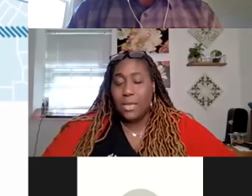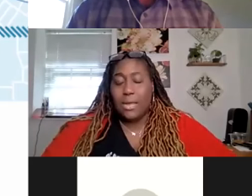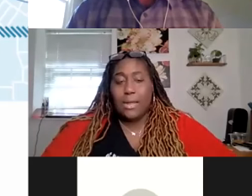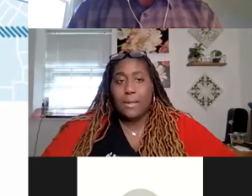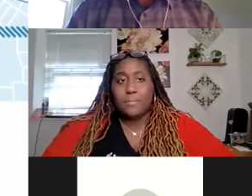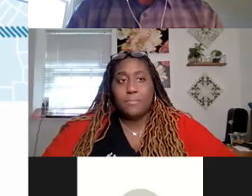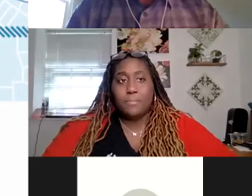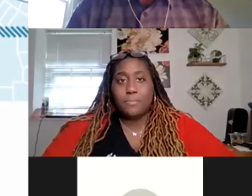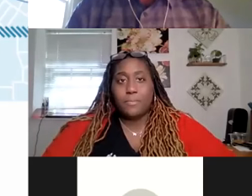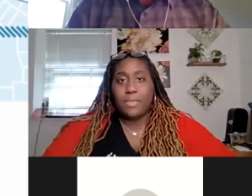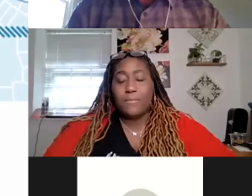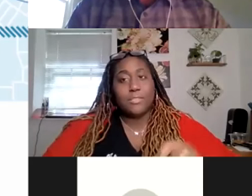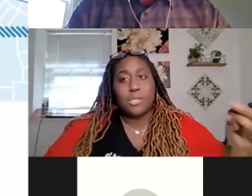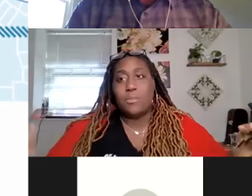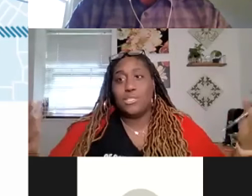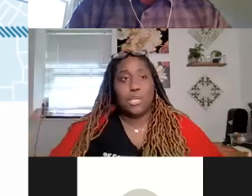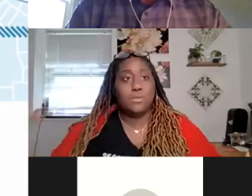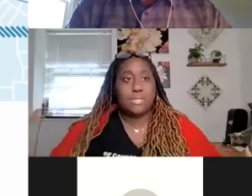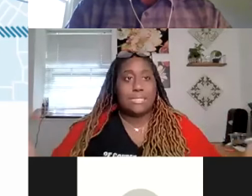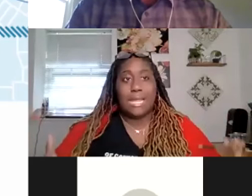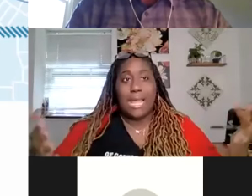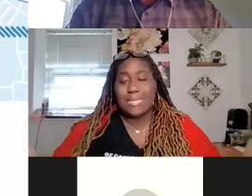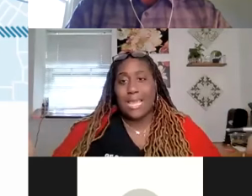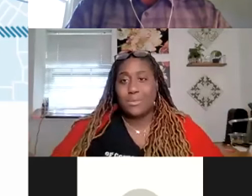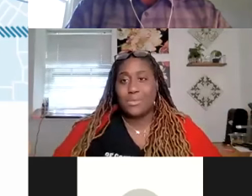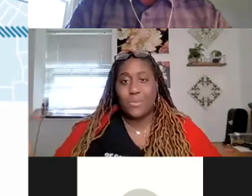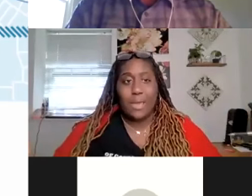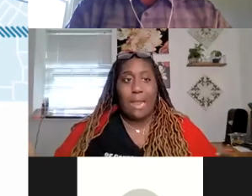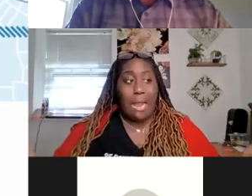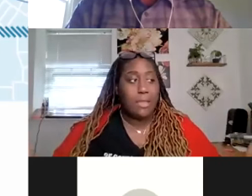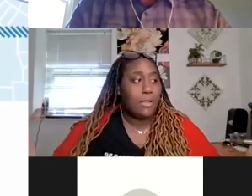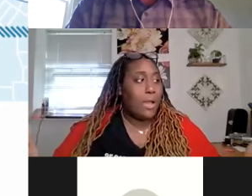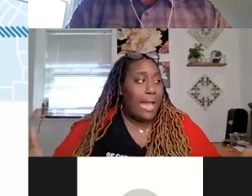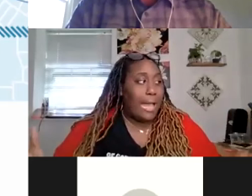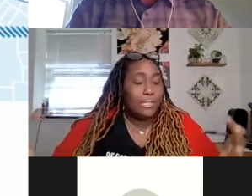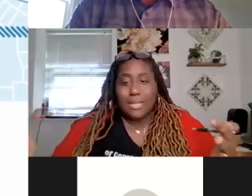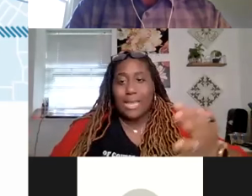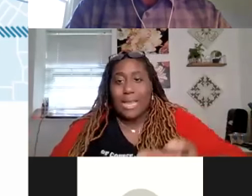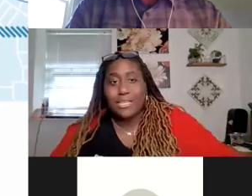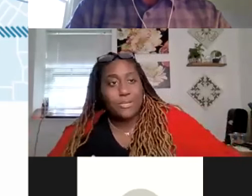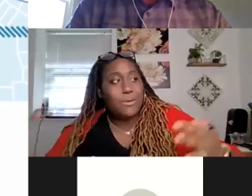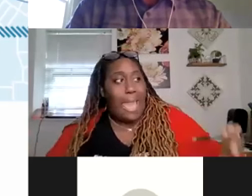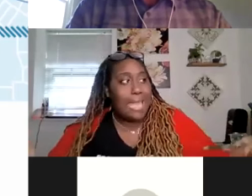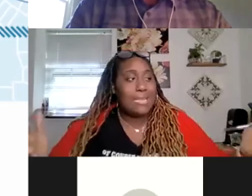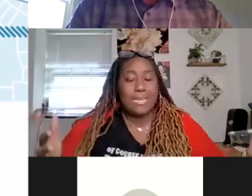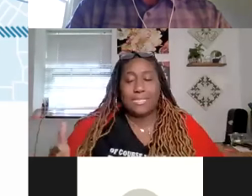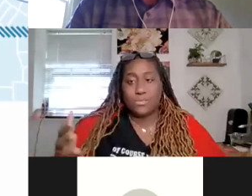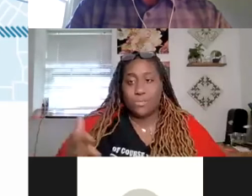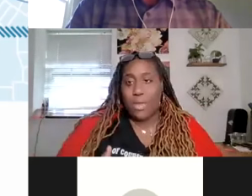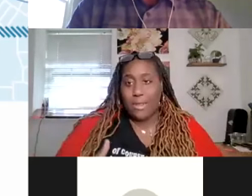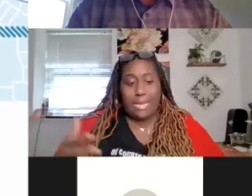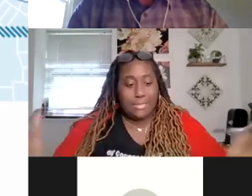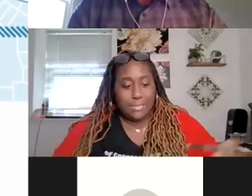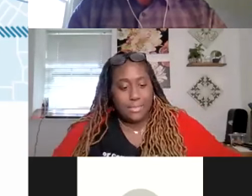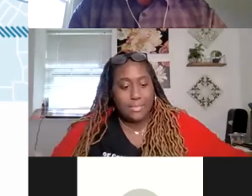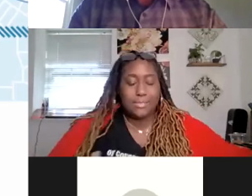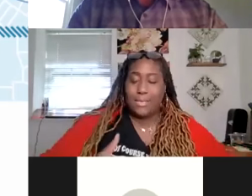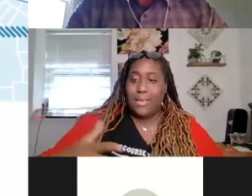done. Even so much so, sitting at tables where, you know, I look like I do, and it's